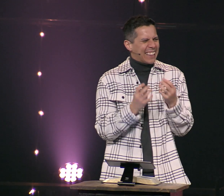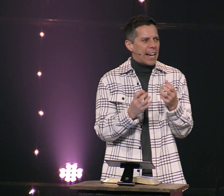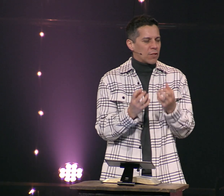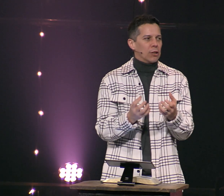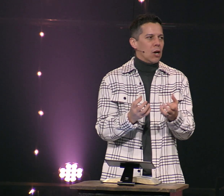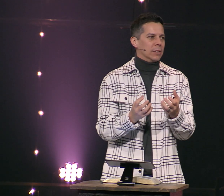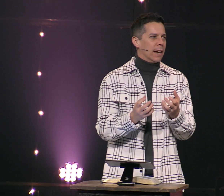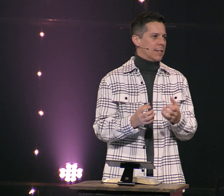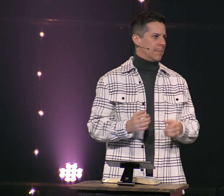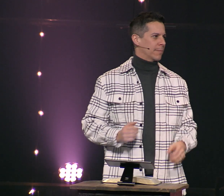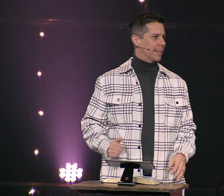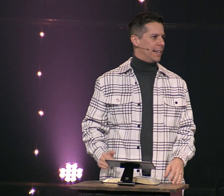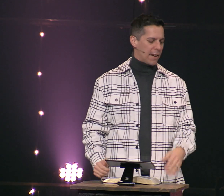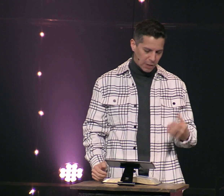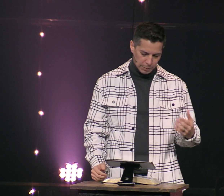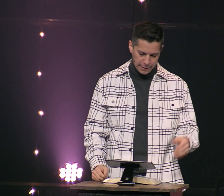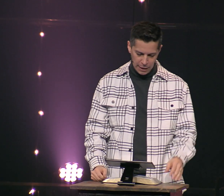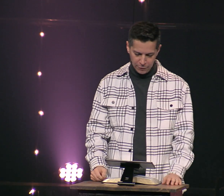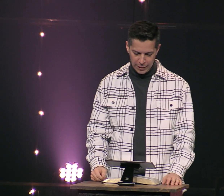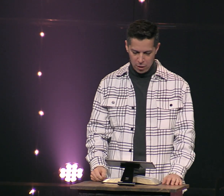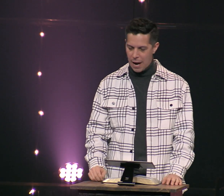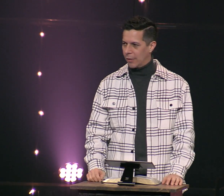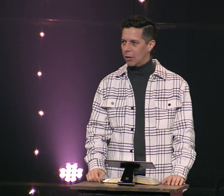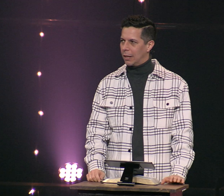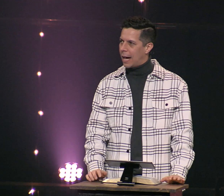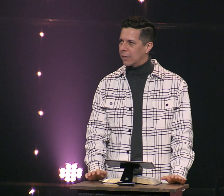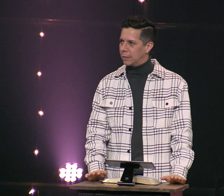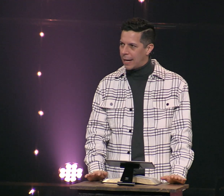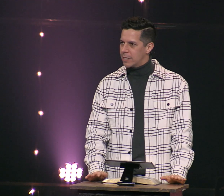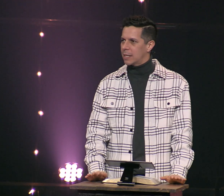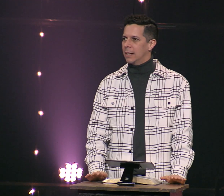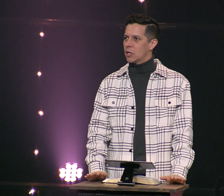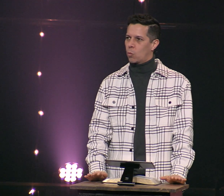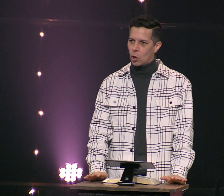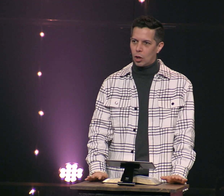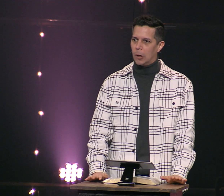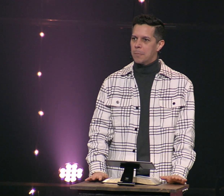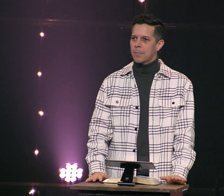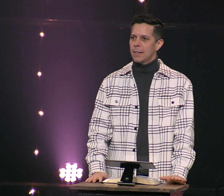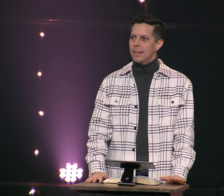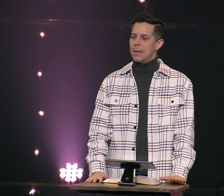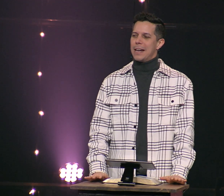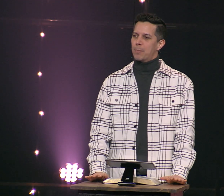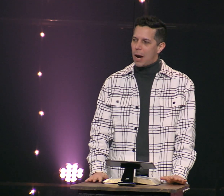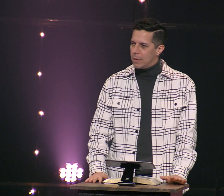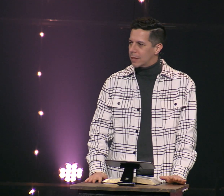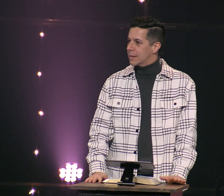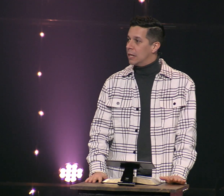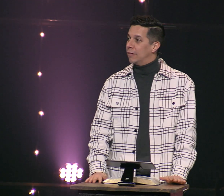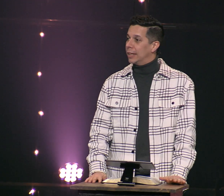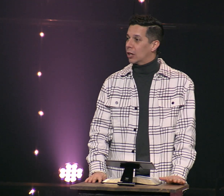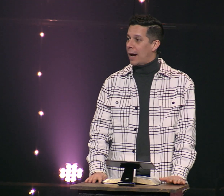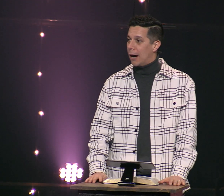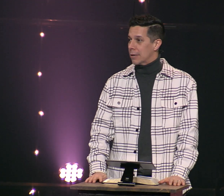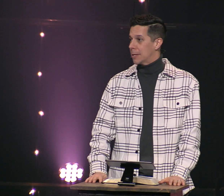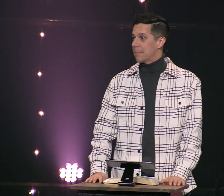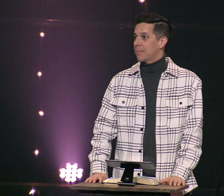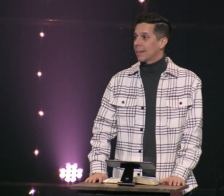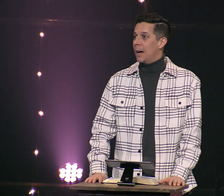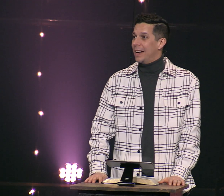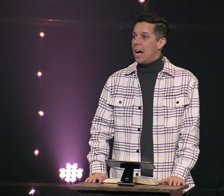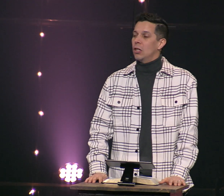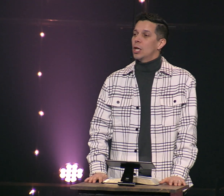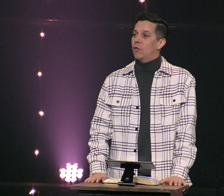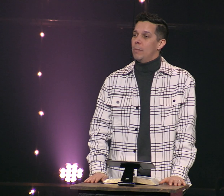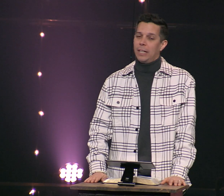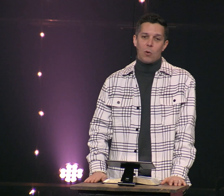that light lasts for long, does it? Inevitably, they flicker out. There are a lot of lights in this world that make promises that flicker out.